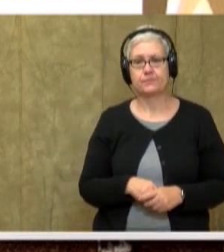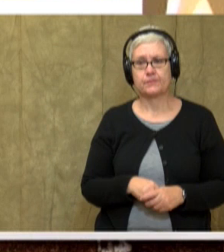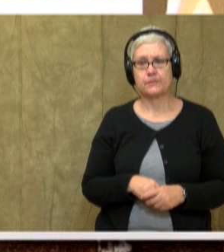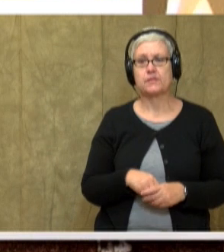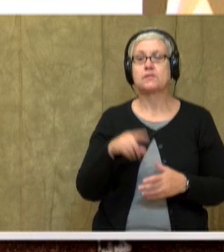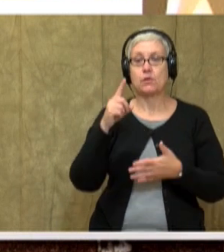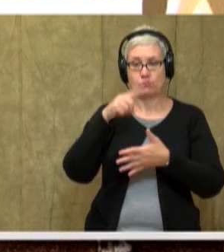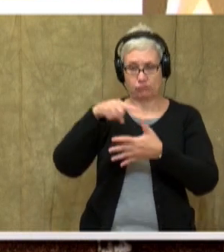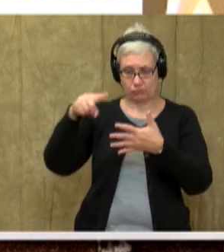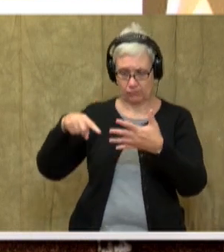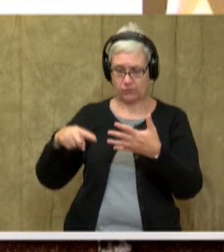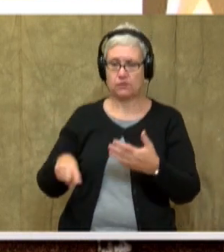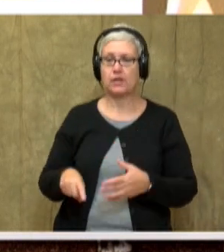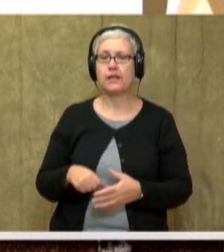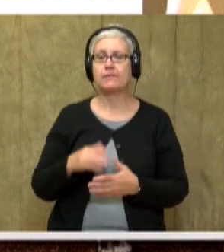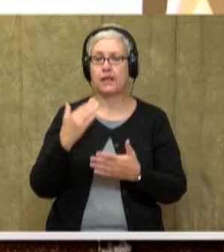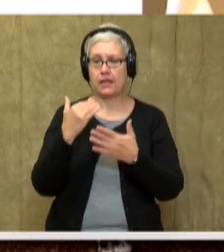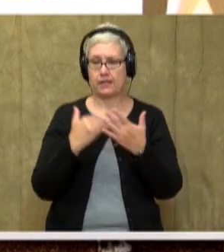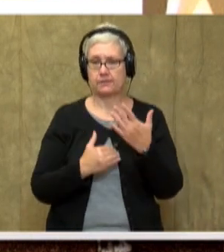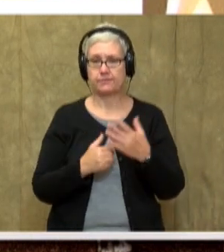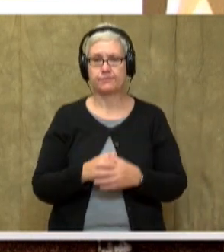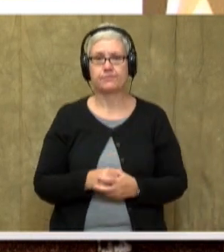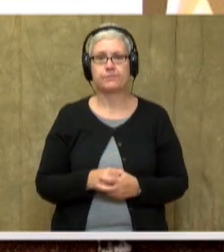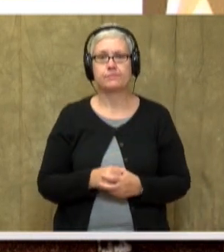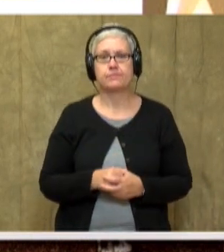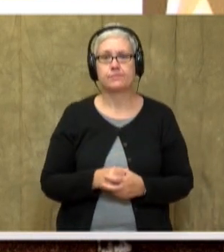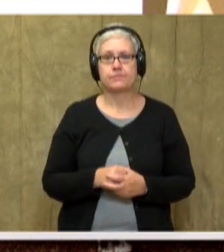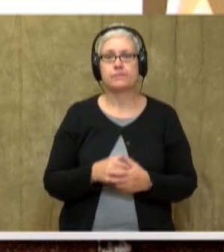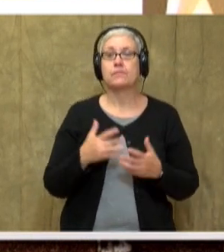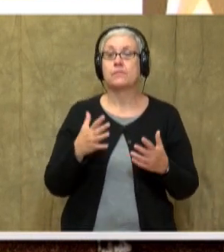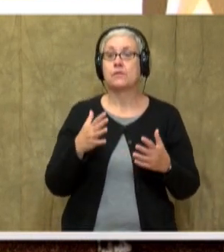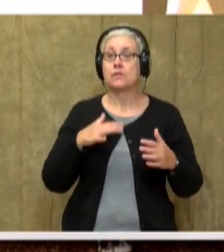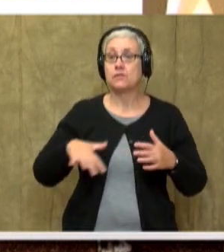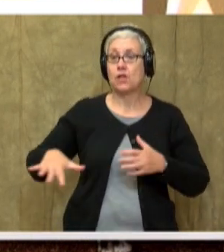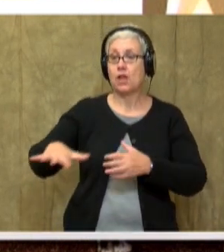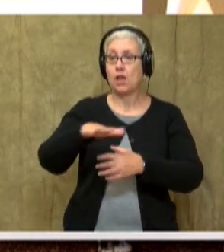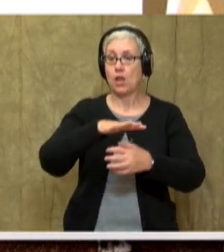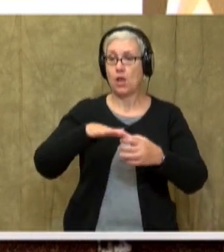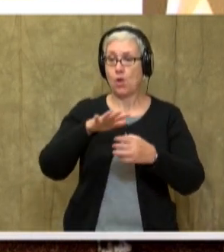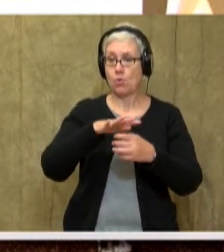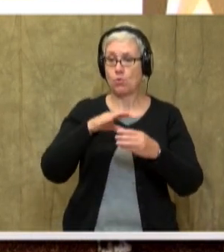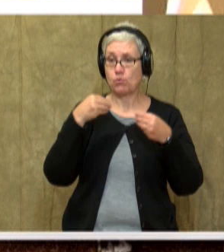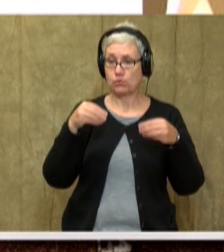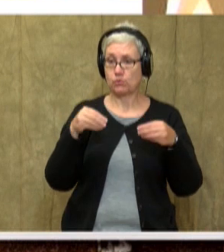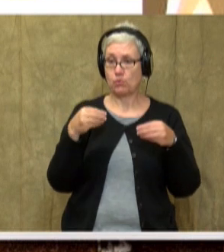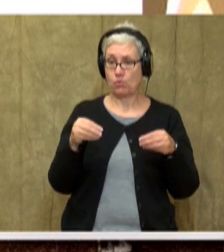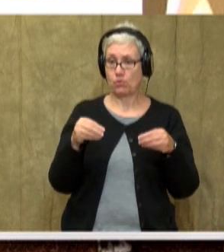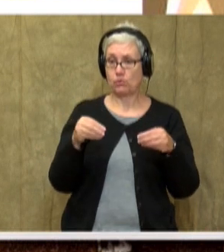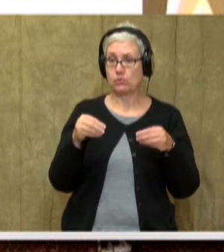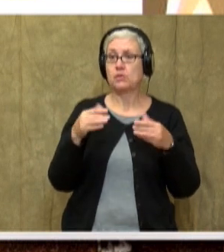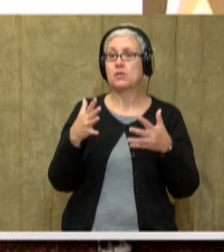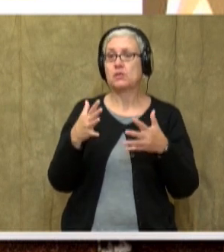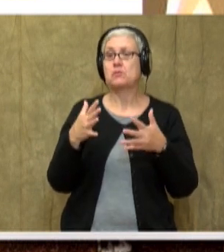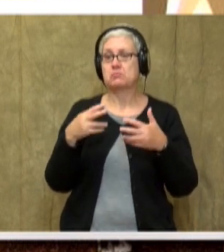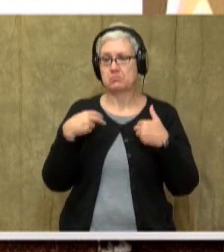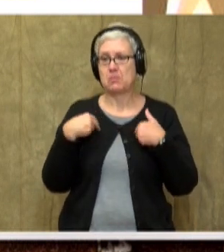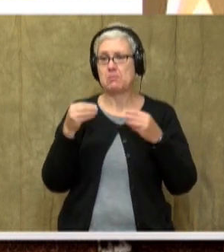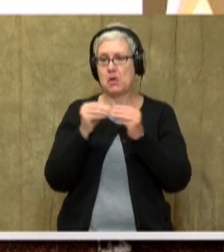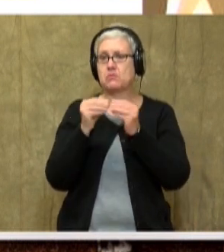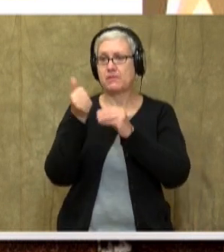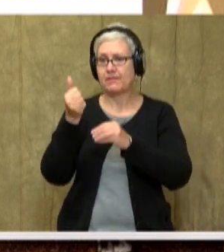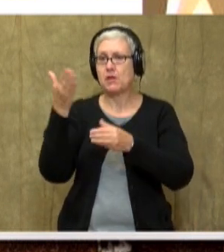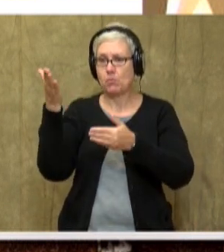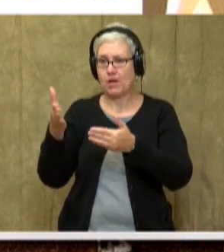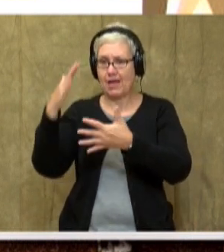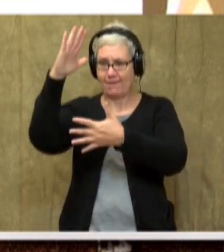those supply lists. We also have had great relationships with some of the local stores, and oftentimes you can pick up a supply list while you're right there